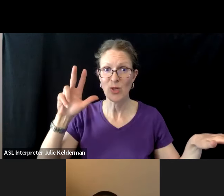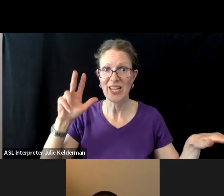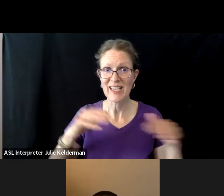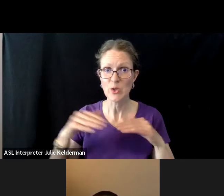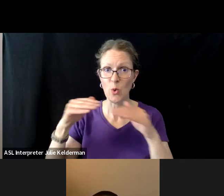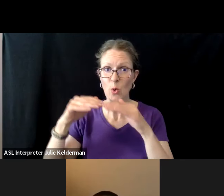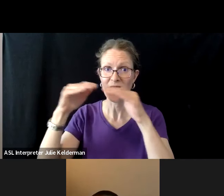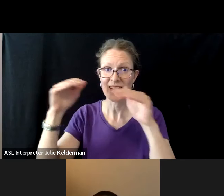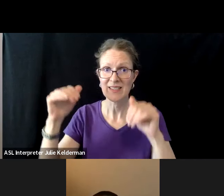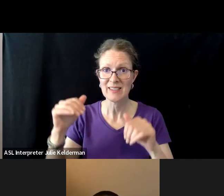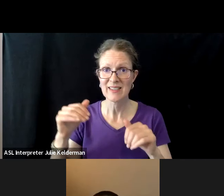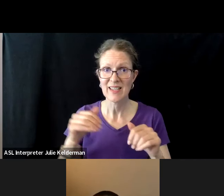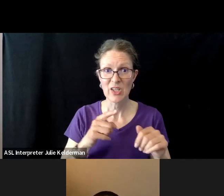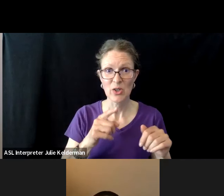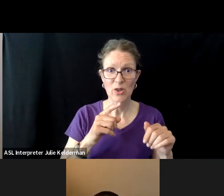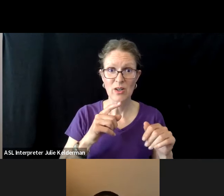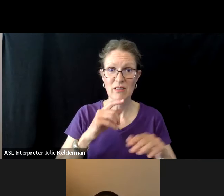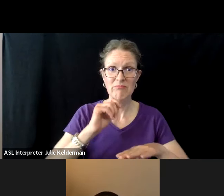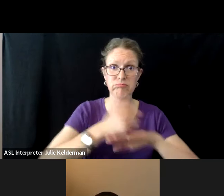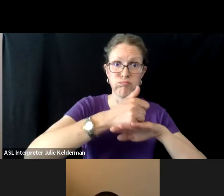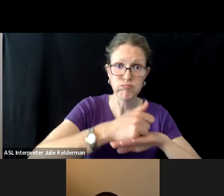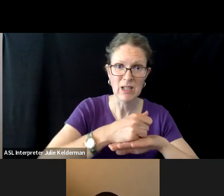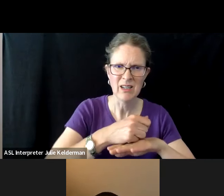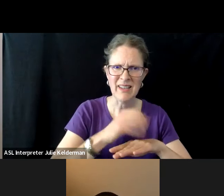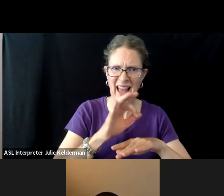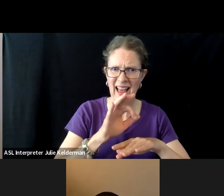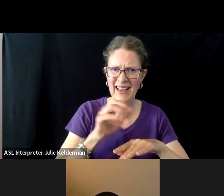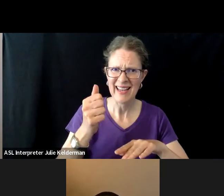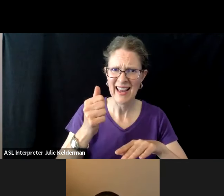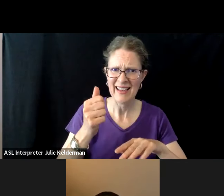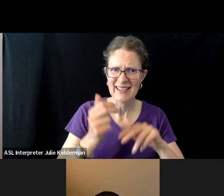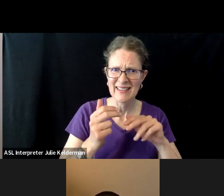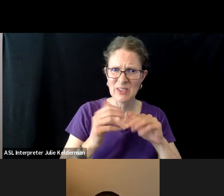in, is it 9, 10 stories here?